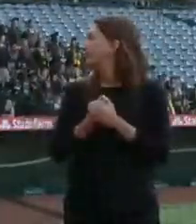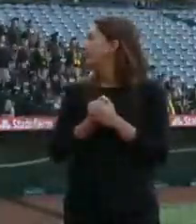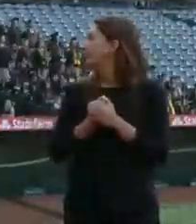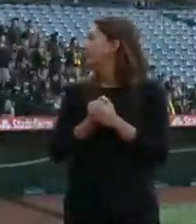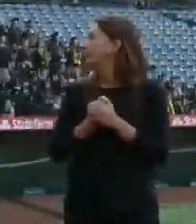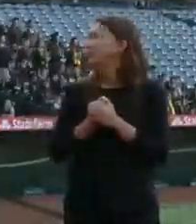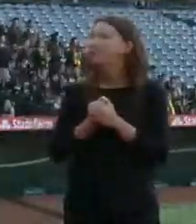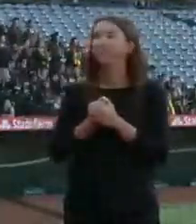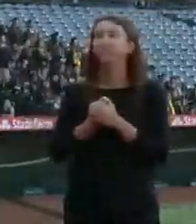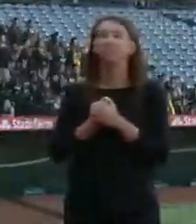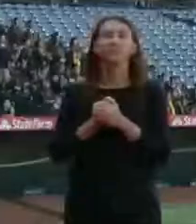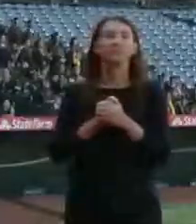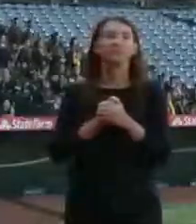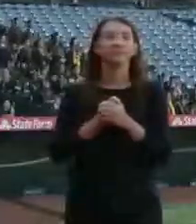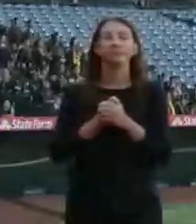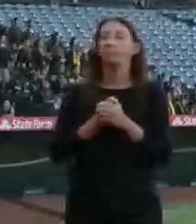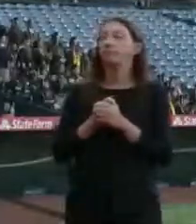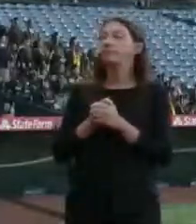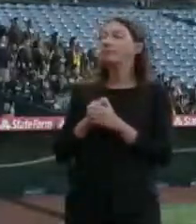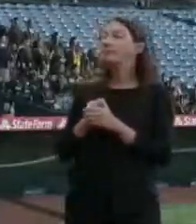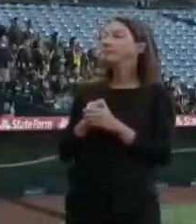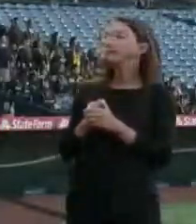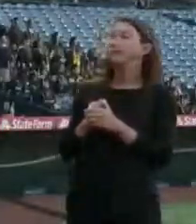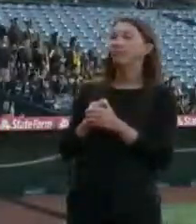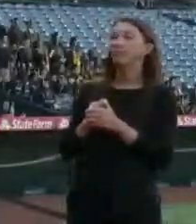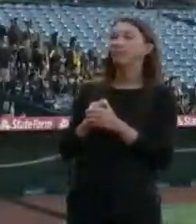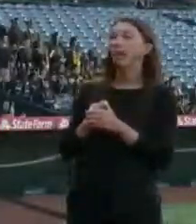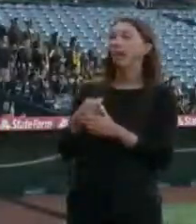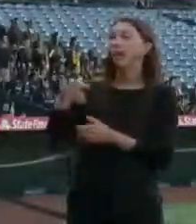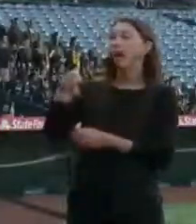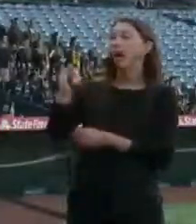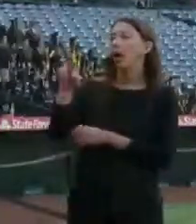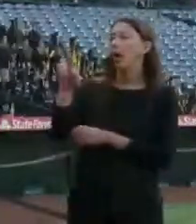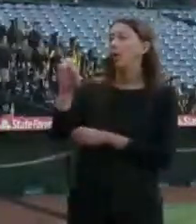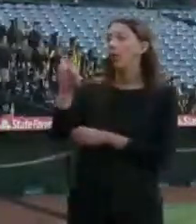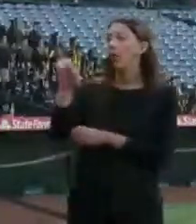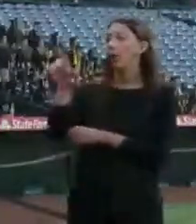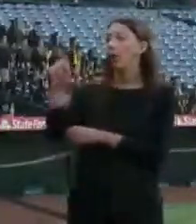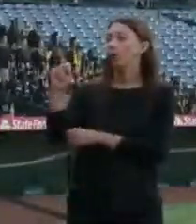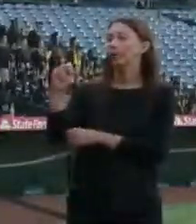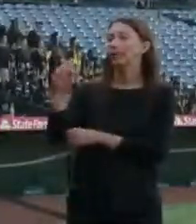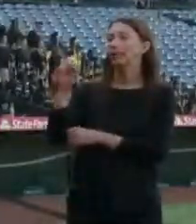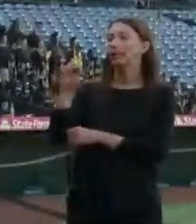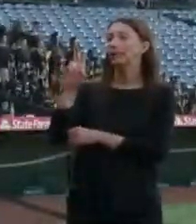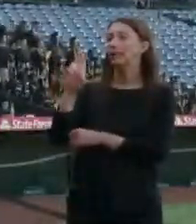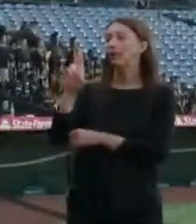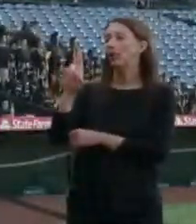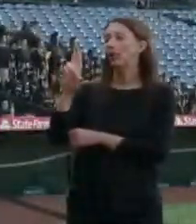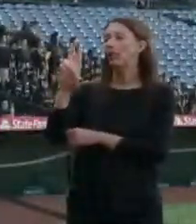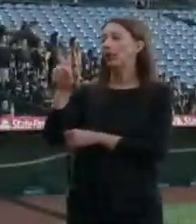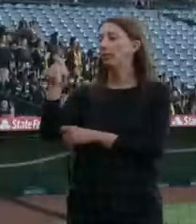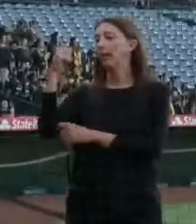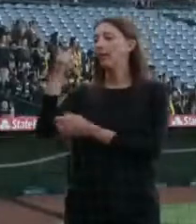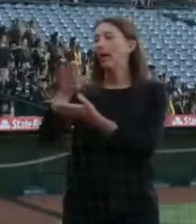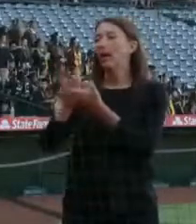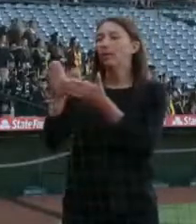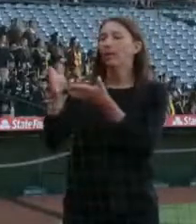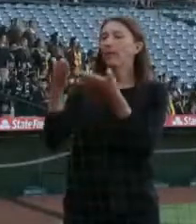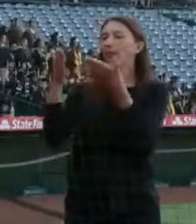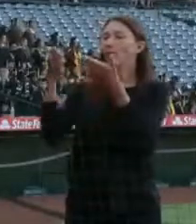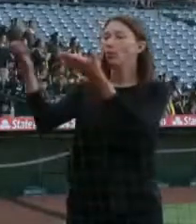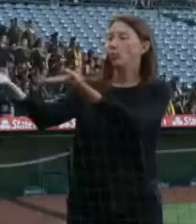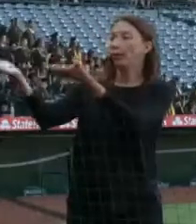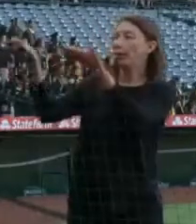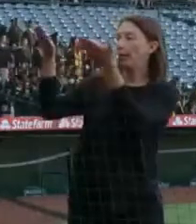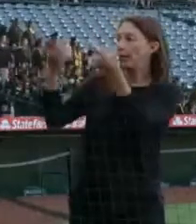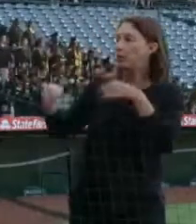You have been recommended to me by the Provost and Senior Vice President for Academic Affairs, and by your